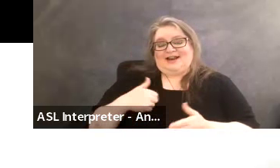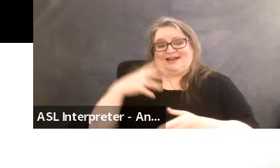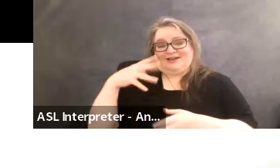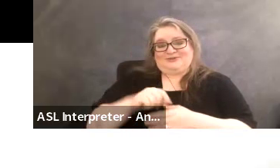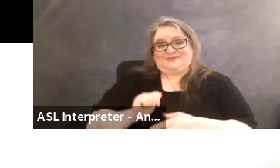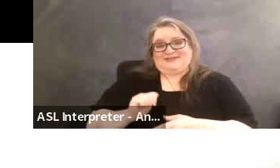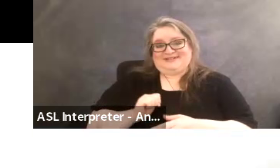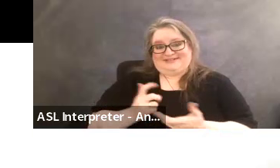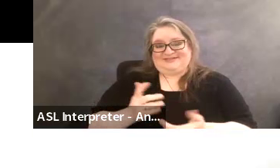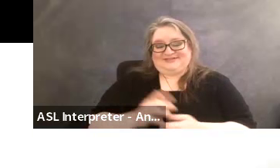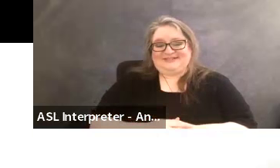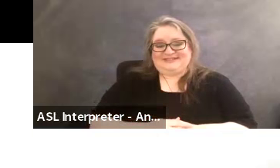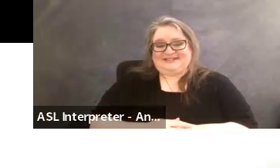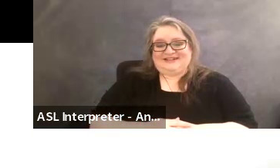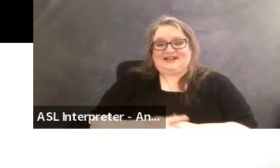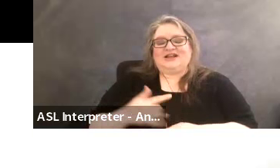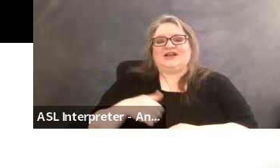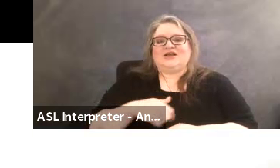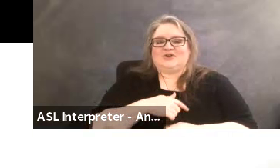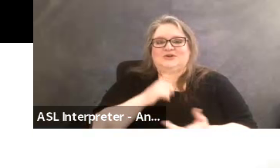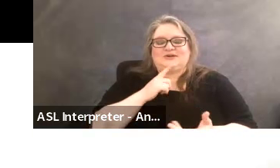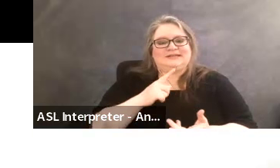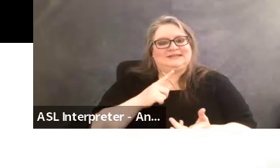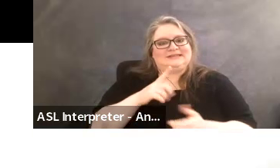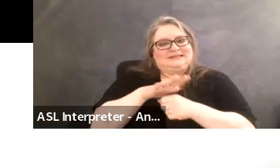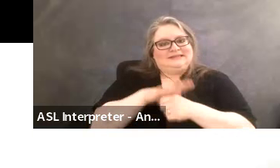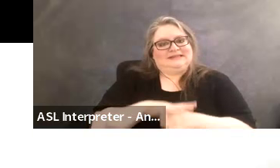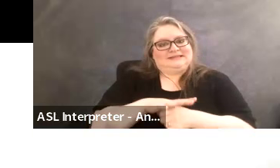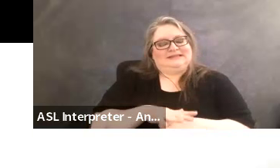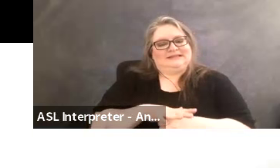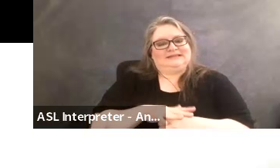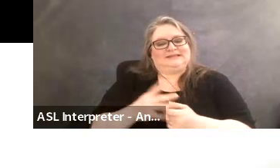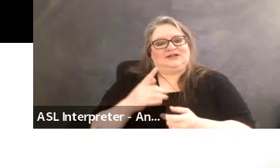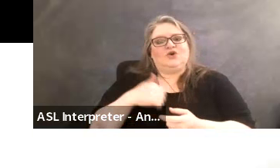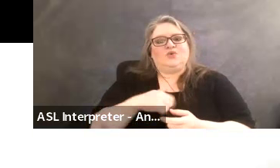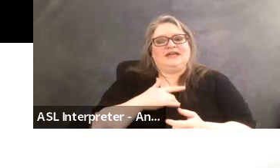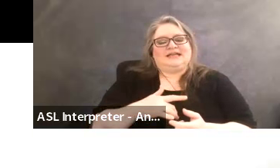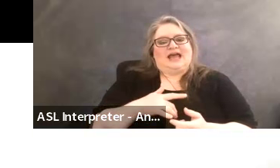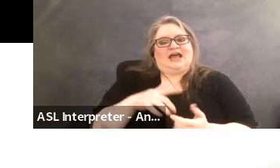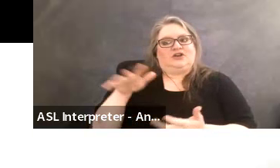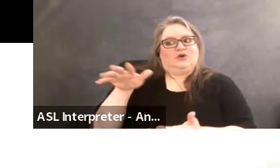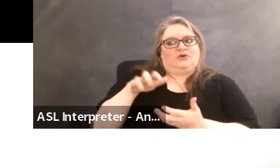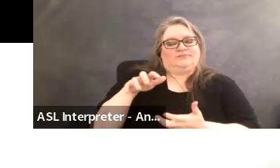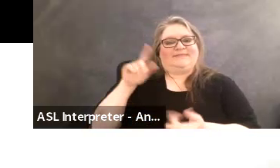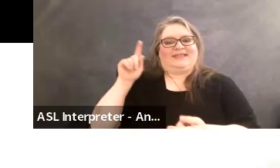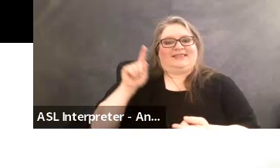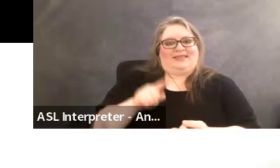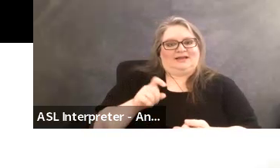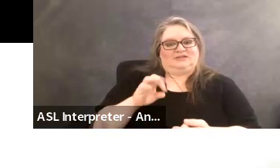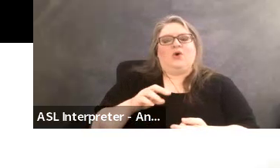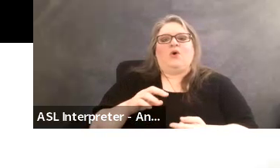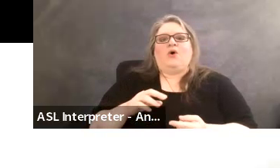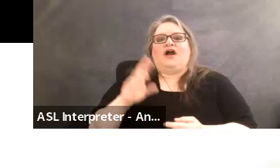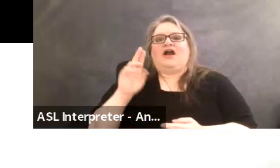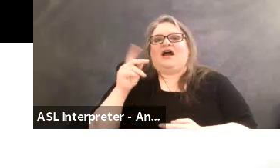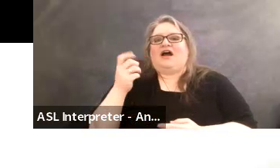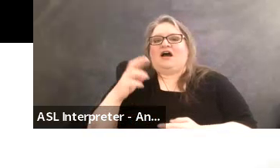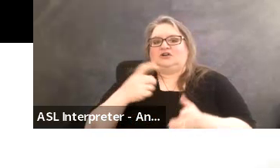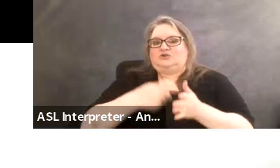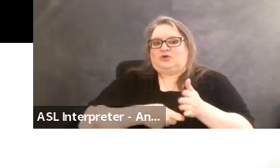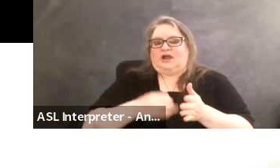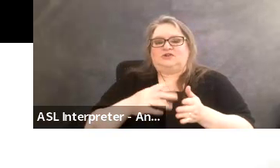one, we are behind the 8 ball. We tend to make less. We tend to underprice. We tend to have